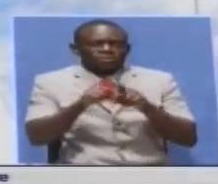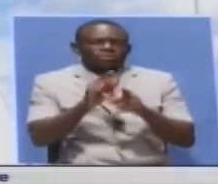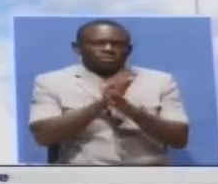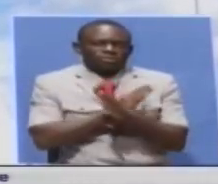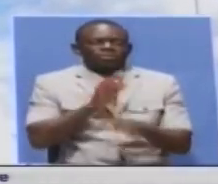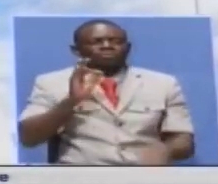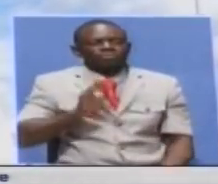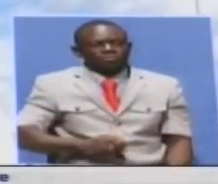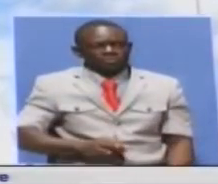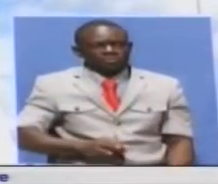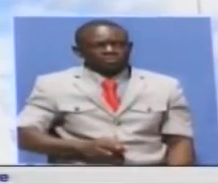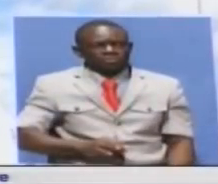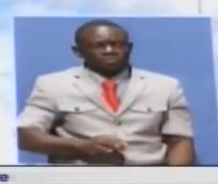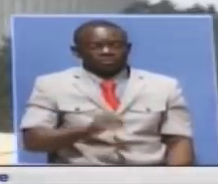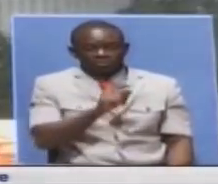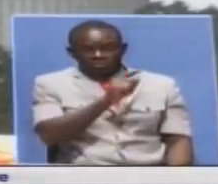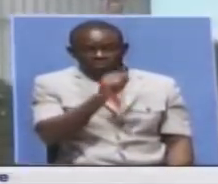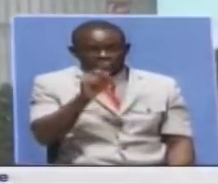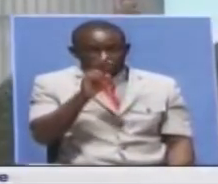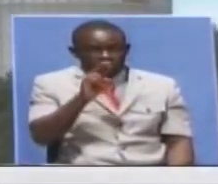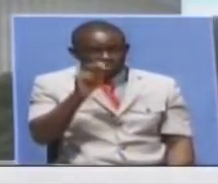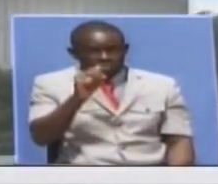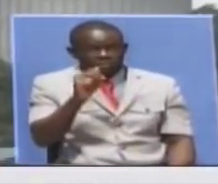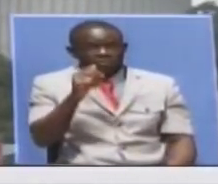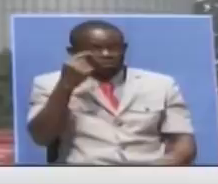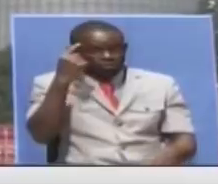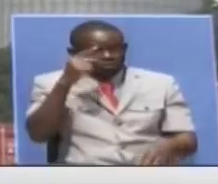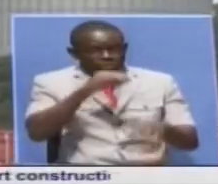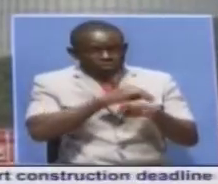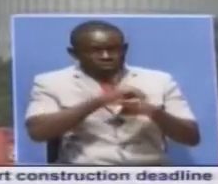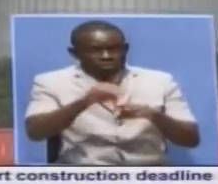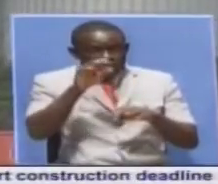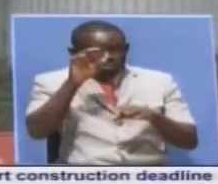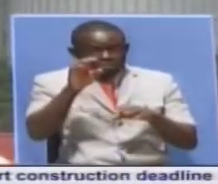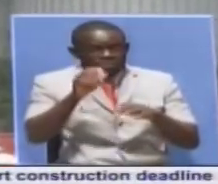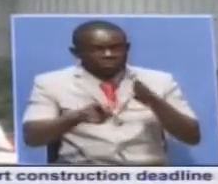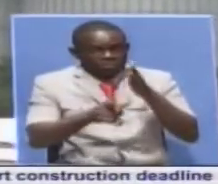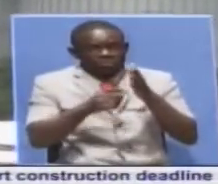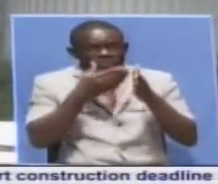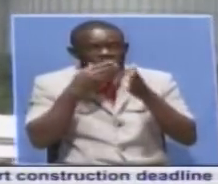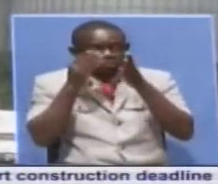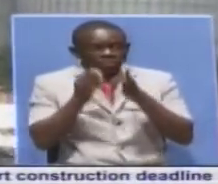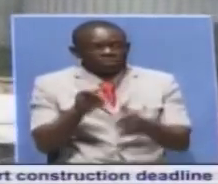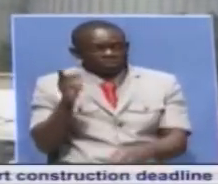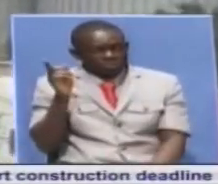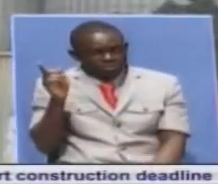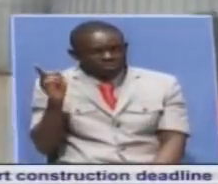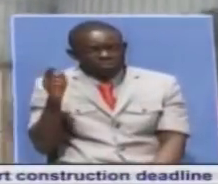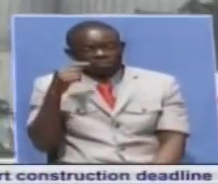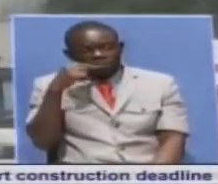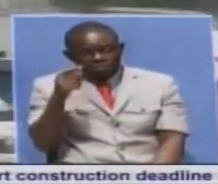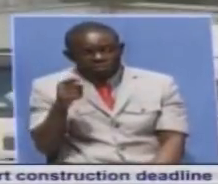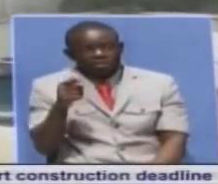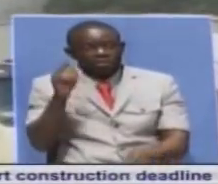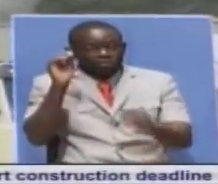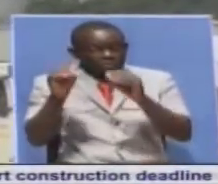Province from the Zambia Revenue Authority. He feels the expansion of the Dar port will be a boost to revenue